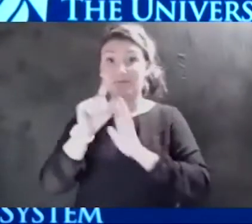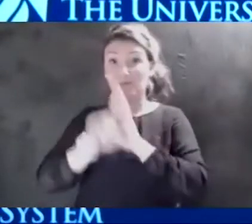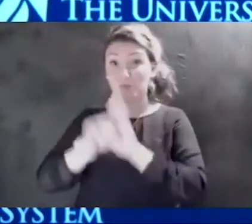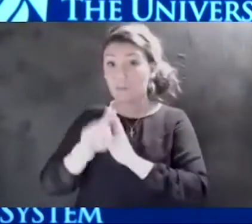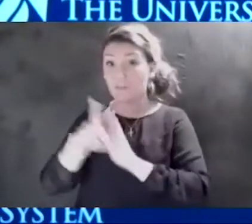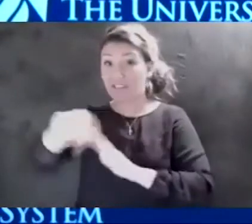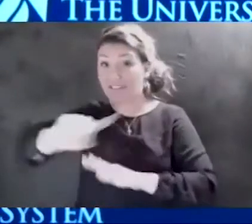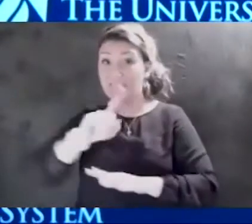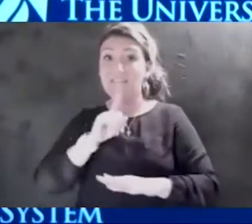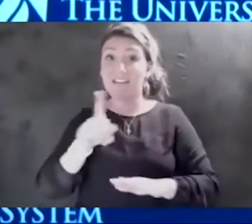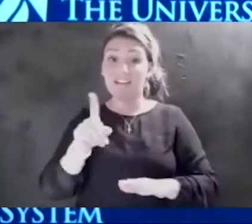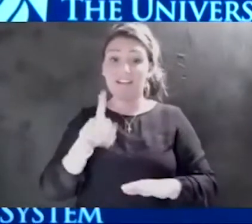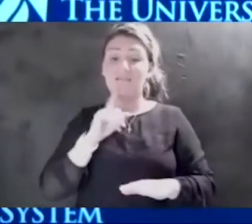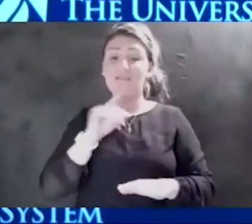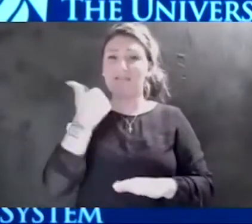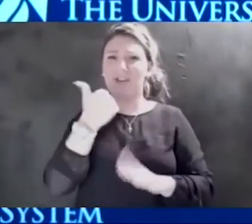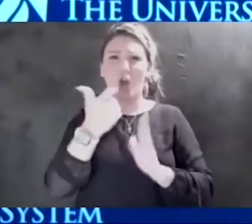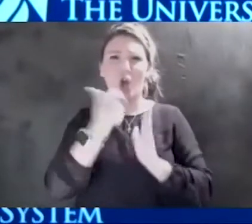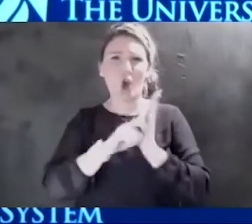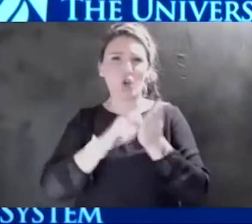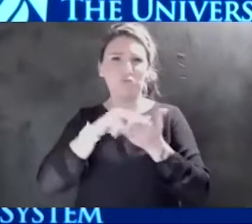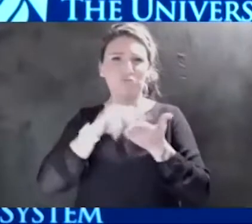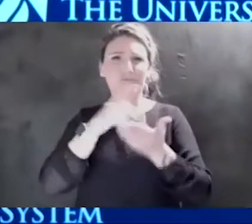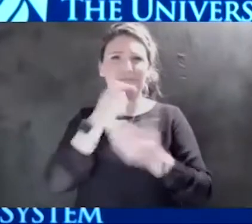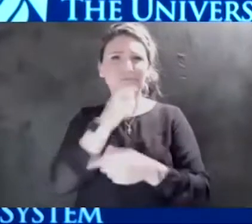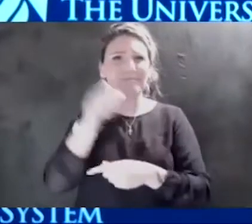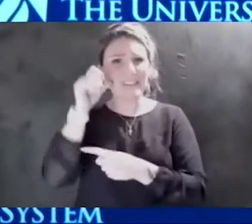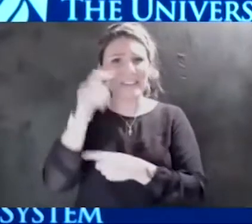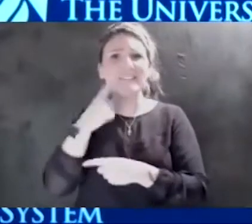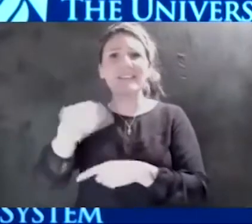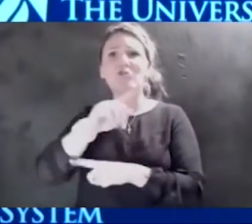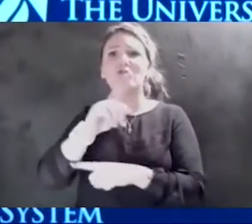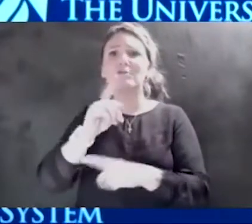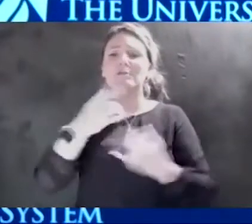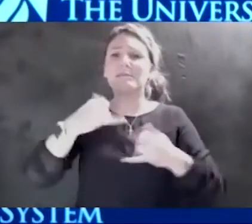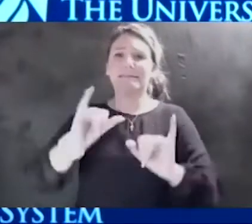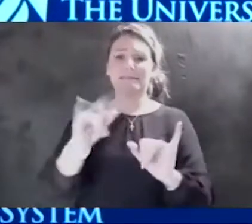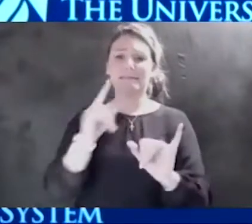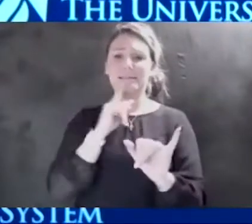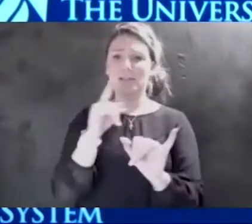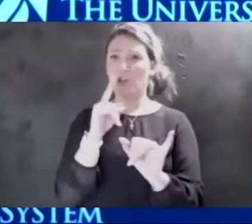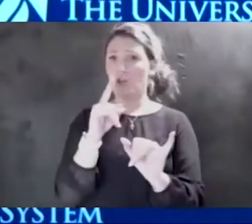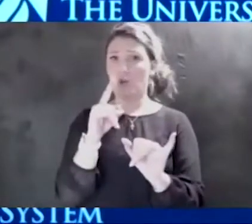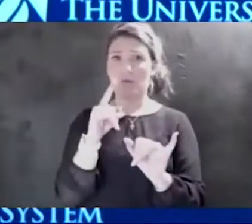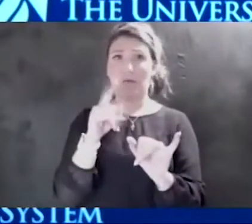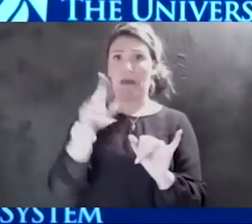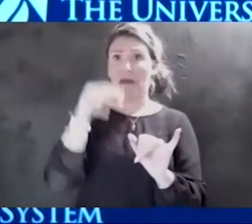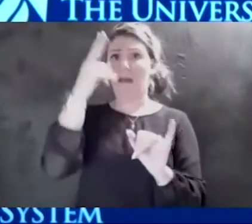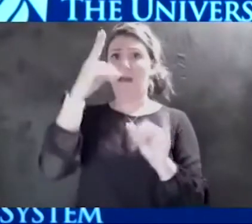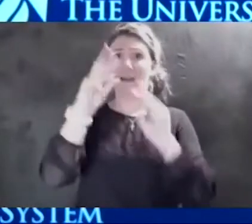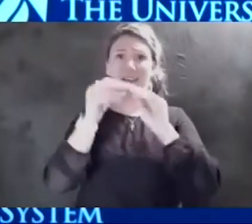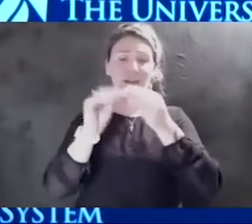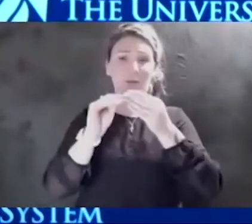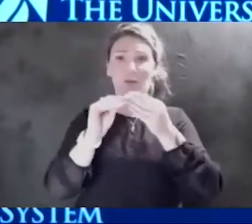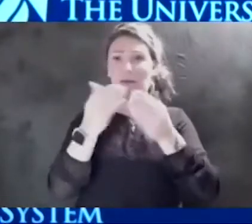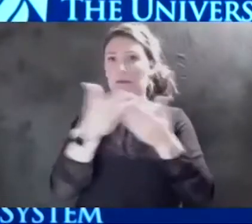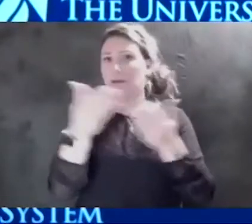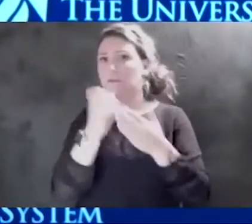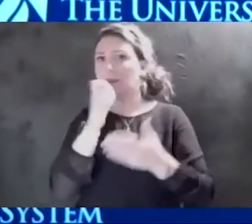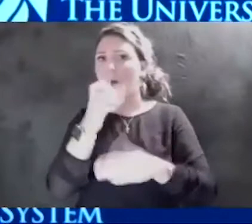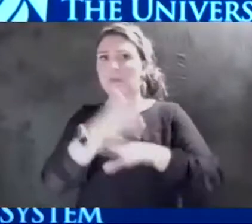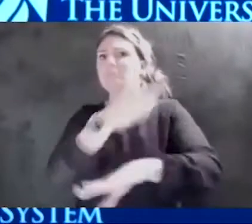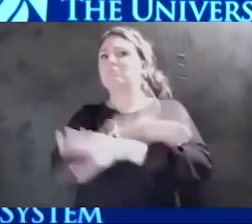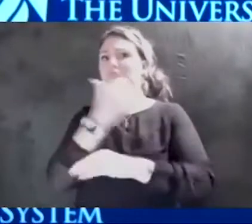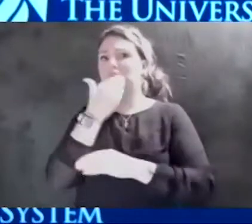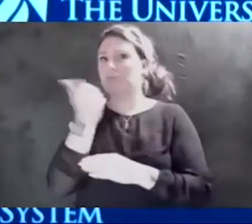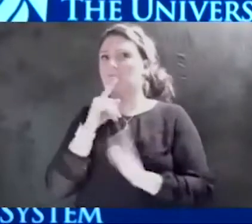article I read yesterday they were talking about, they're still at the same high plateau, though things haven't gotten better in Springfield. And the problem is